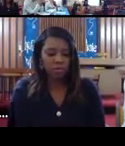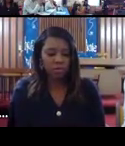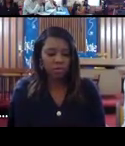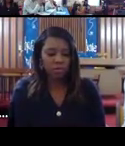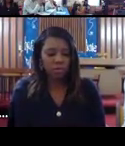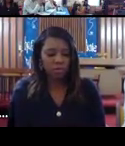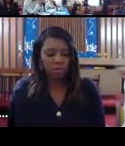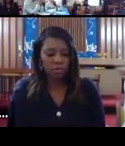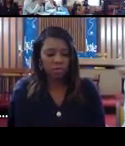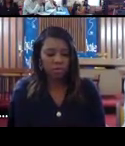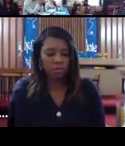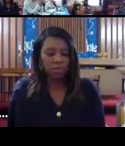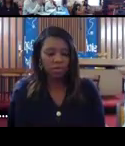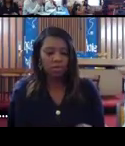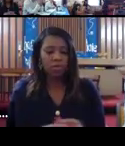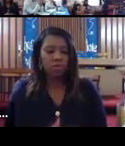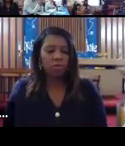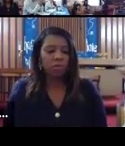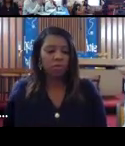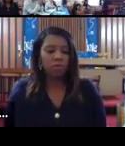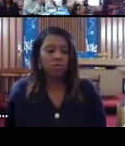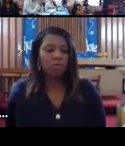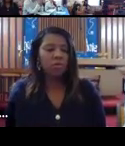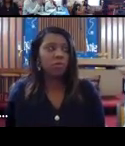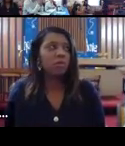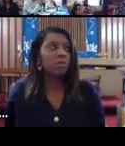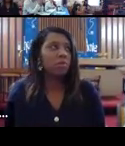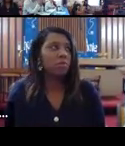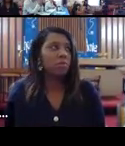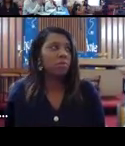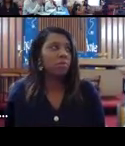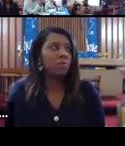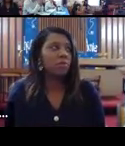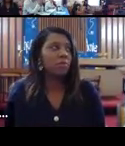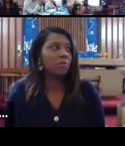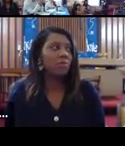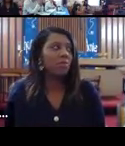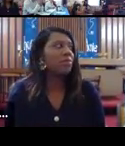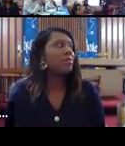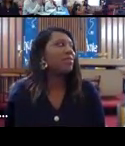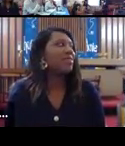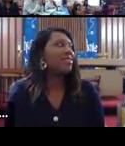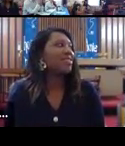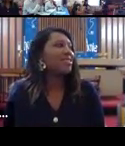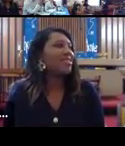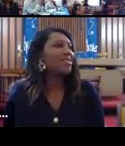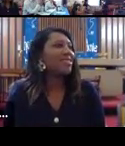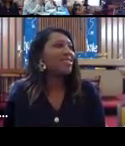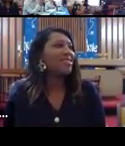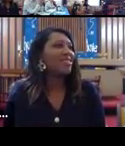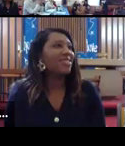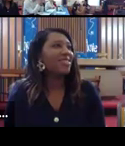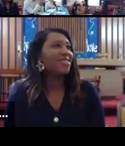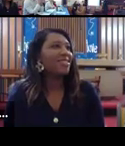so happened that one of those Myers kids is Jonathan Roper's mother.